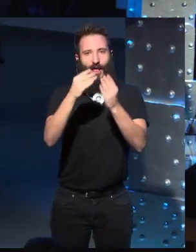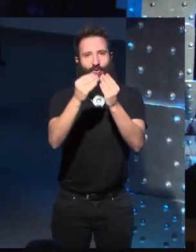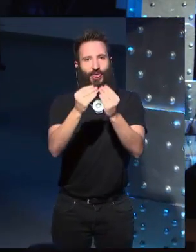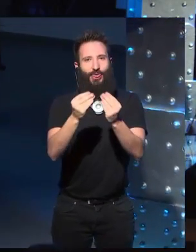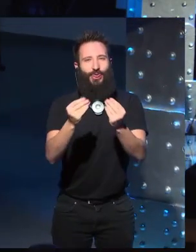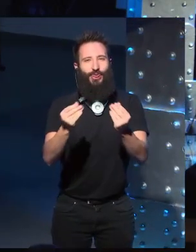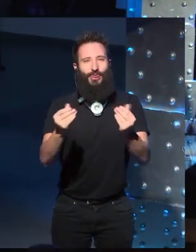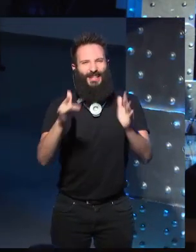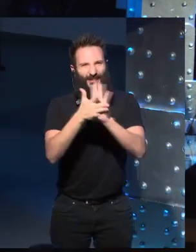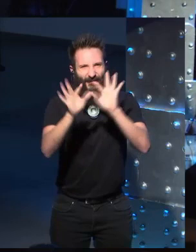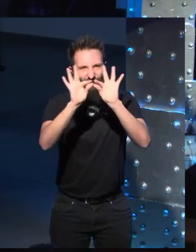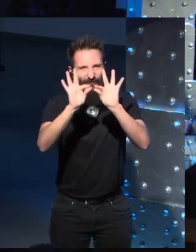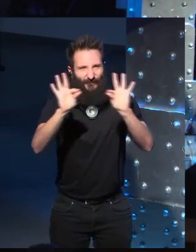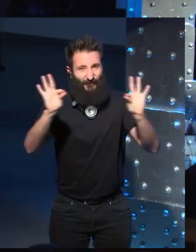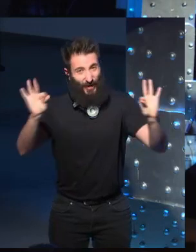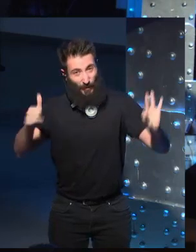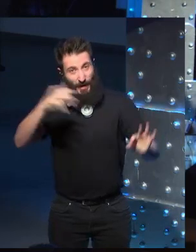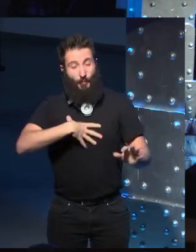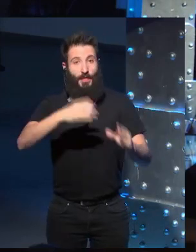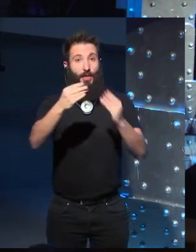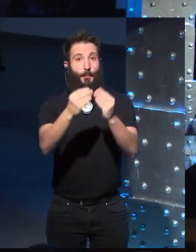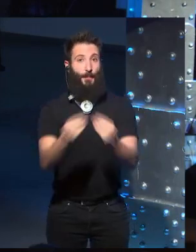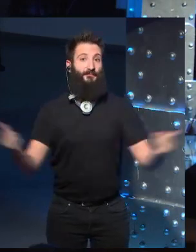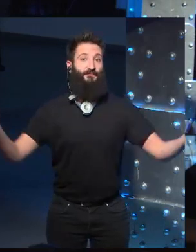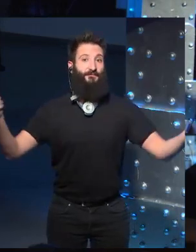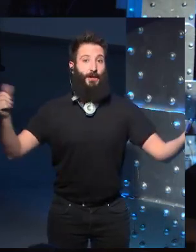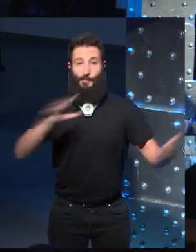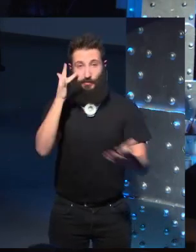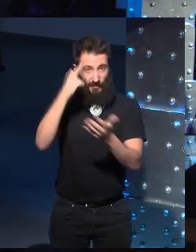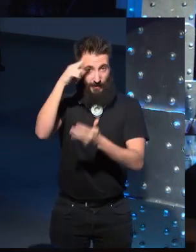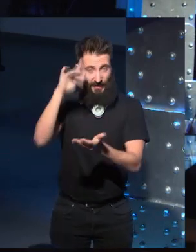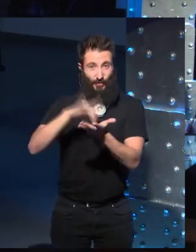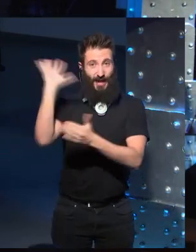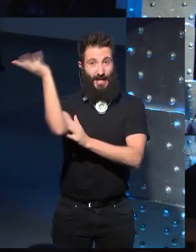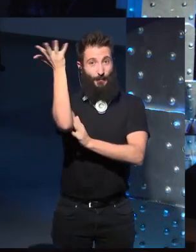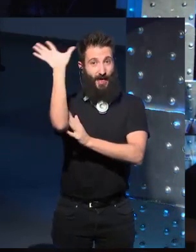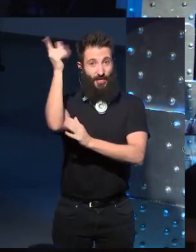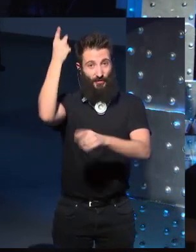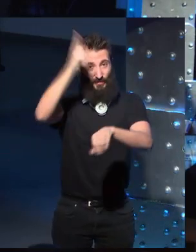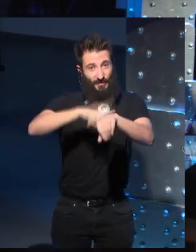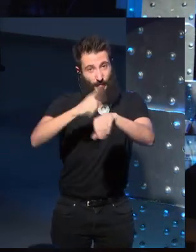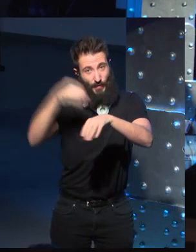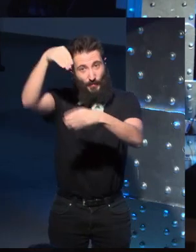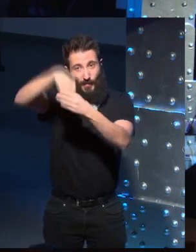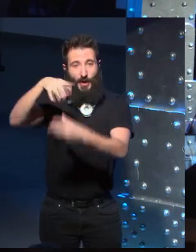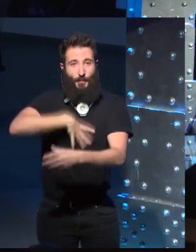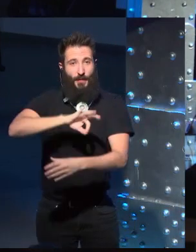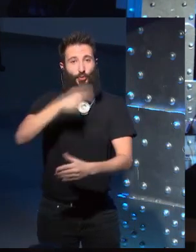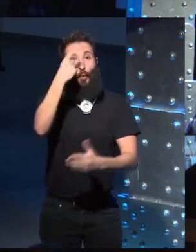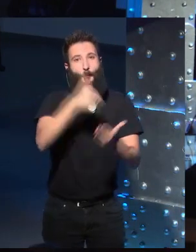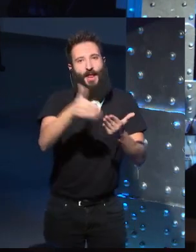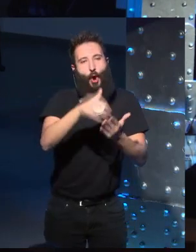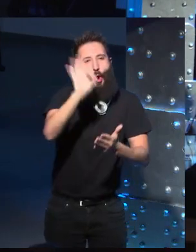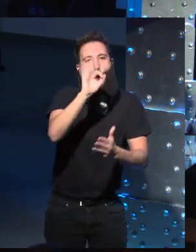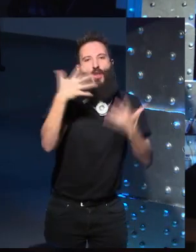get lost in space. Well, in space you have time. So if you wait 1 million or 10 million years, maybe another star